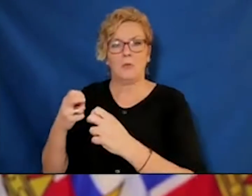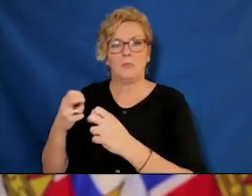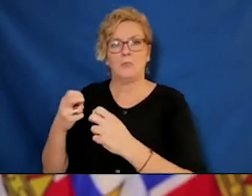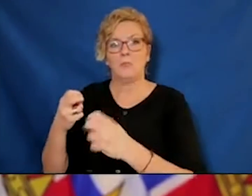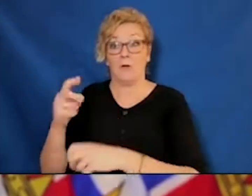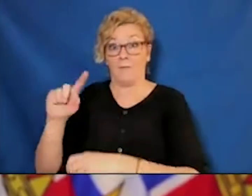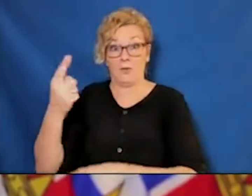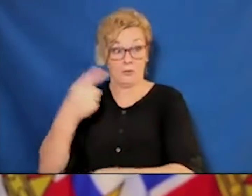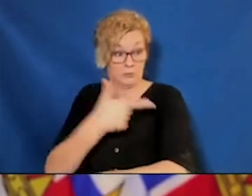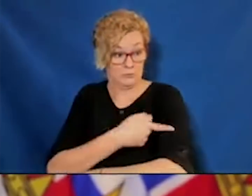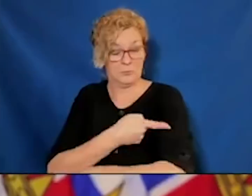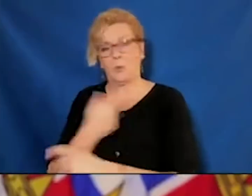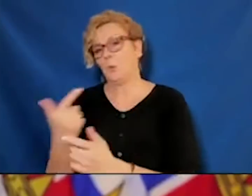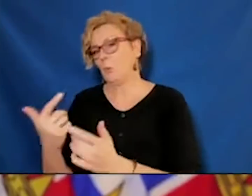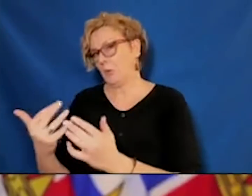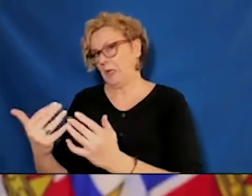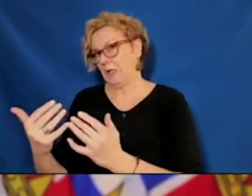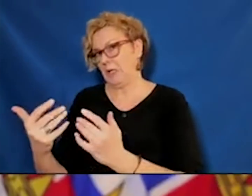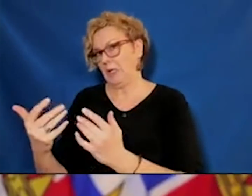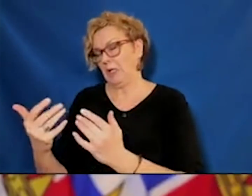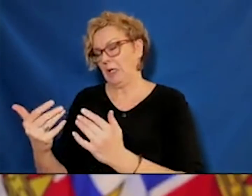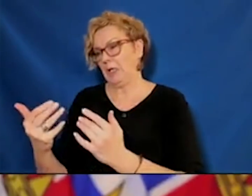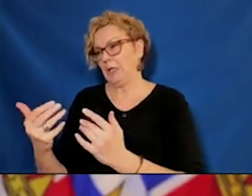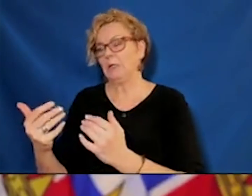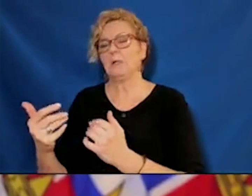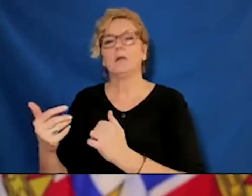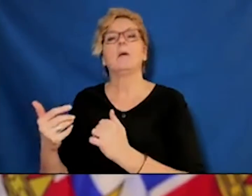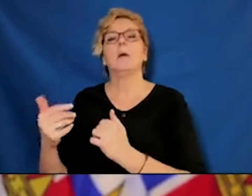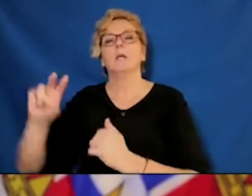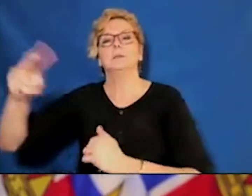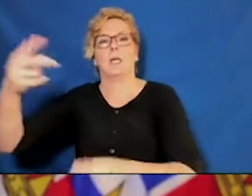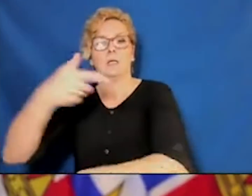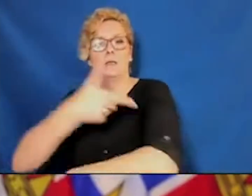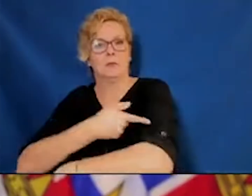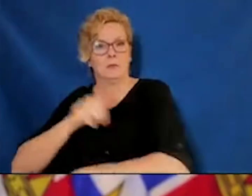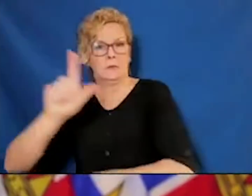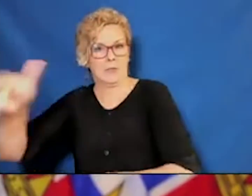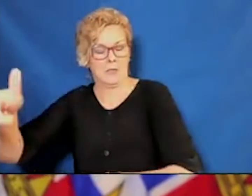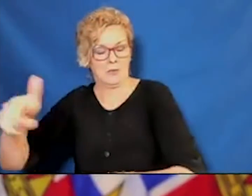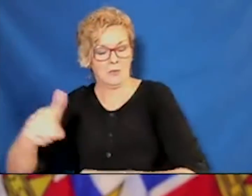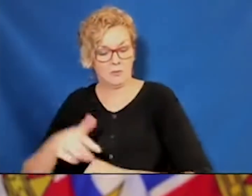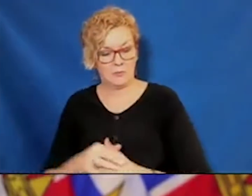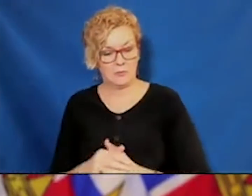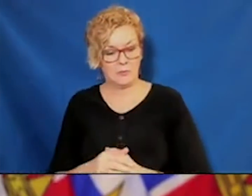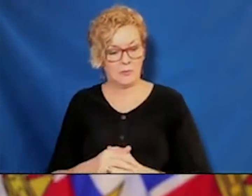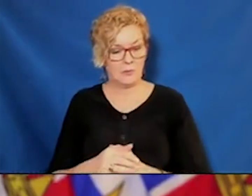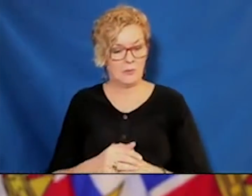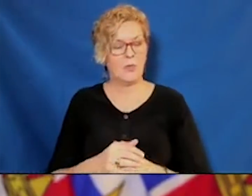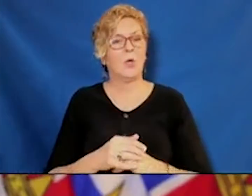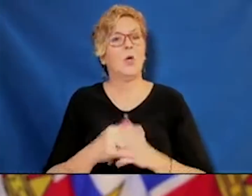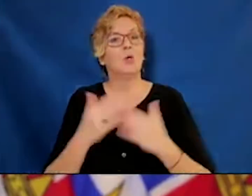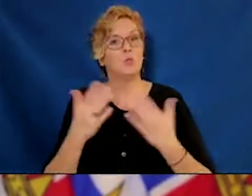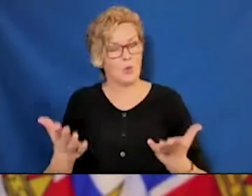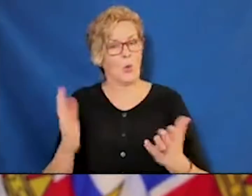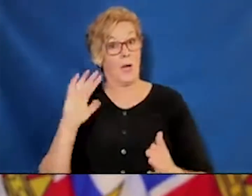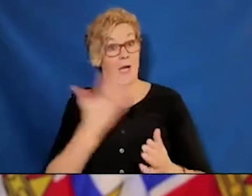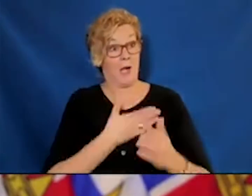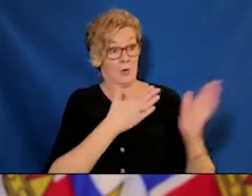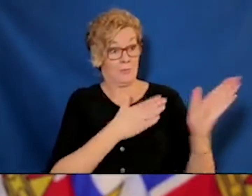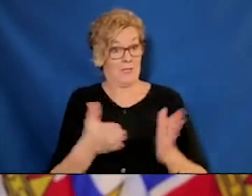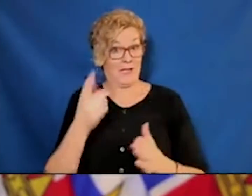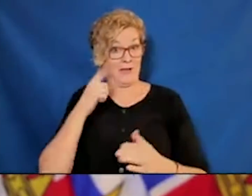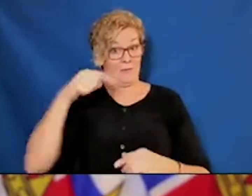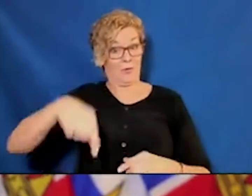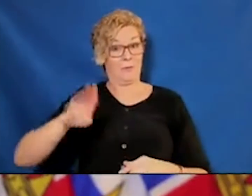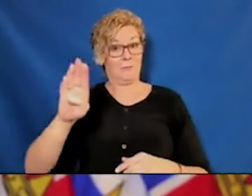effective way of providing as much immunization as we can to high-risk groups during a safe and effective period.